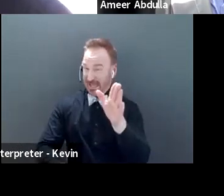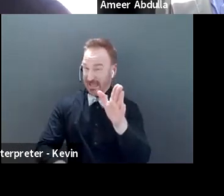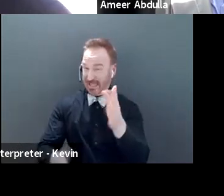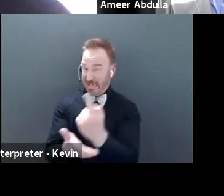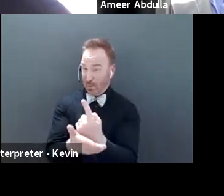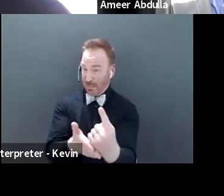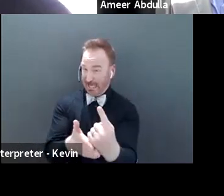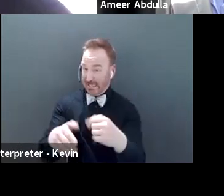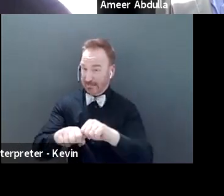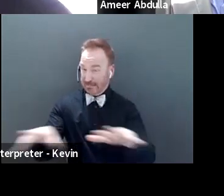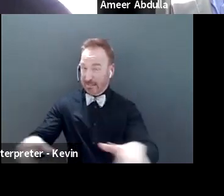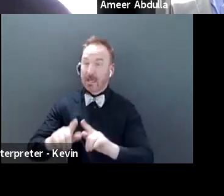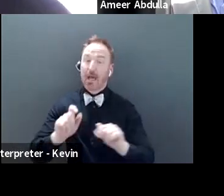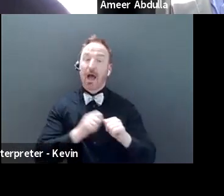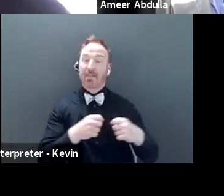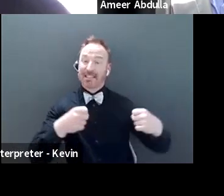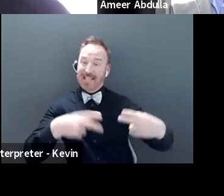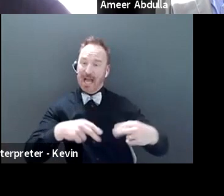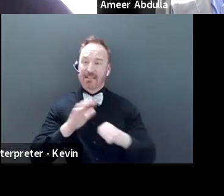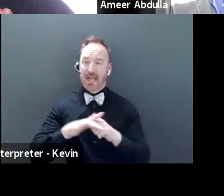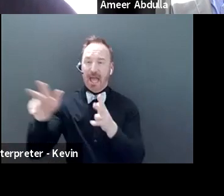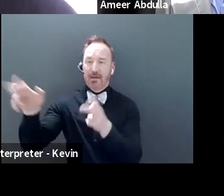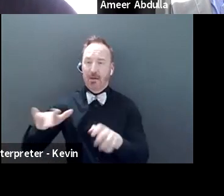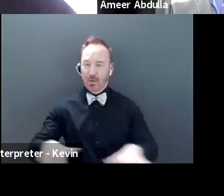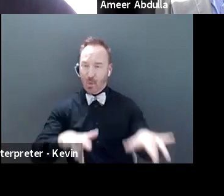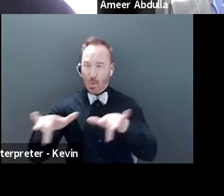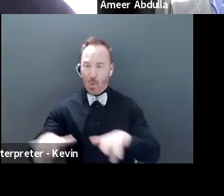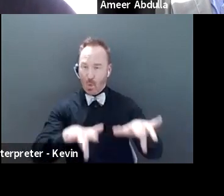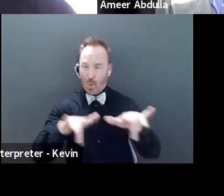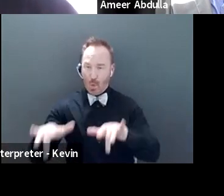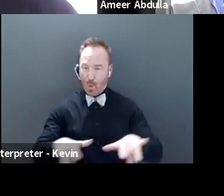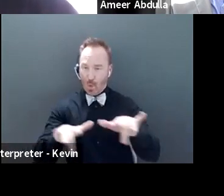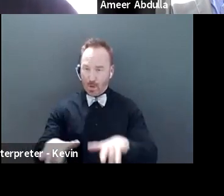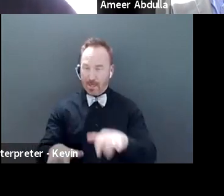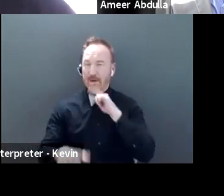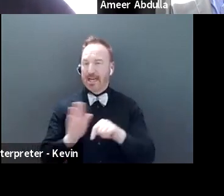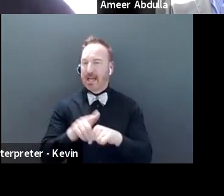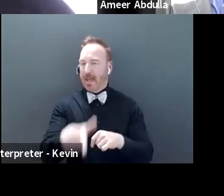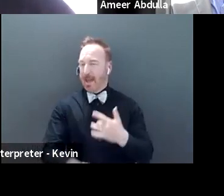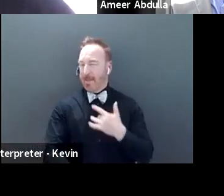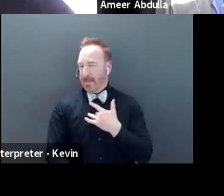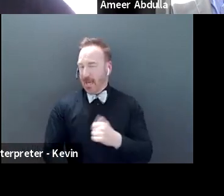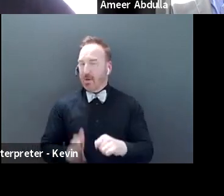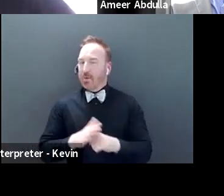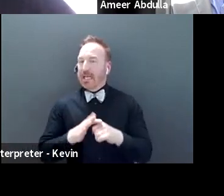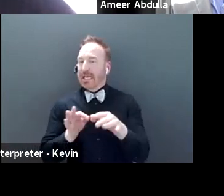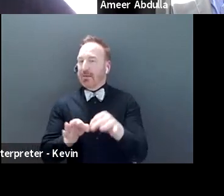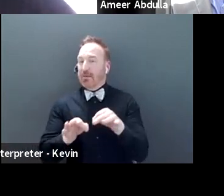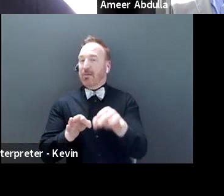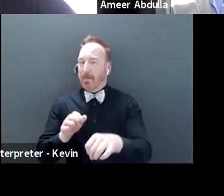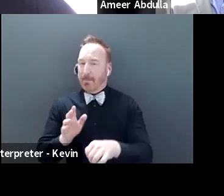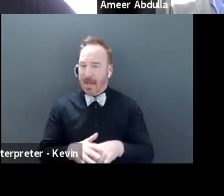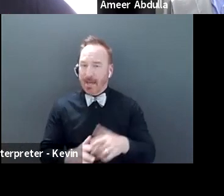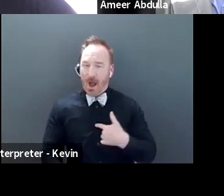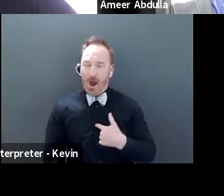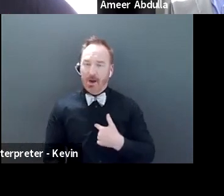and a recording of the presentation after it is processed. That is a couple days longer than our usual turnaround, but we do have our Innovation Expo on